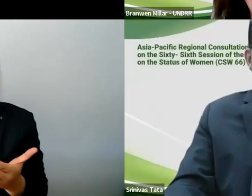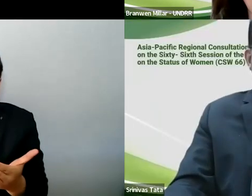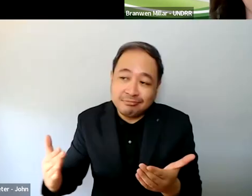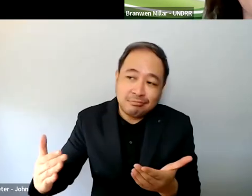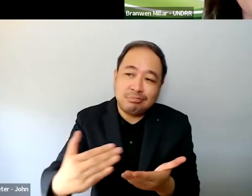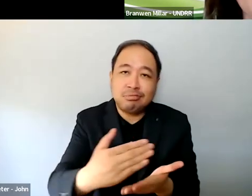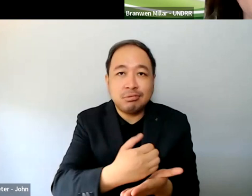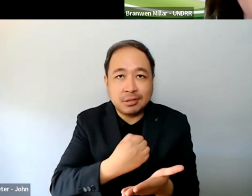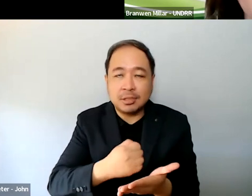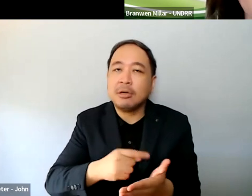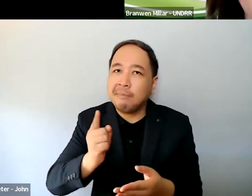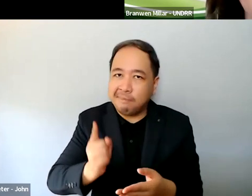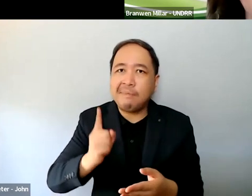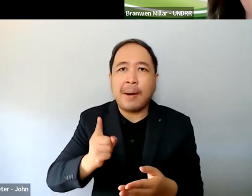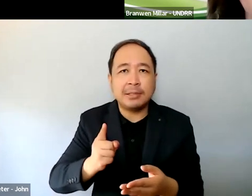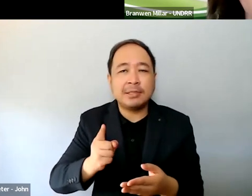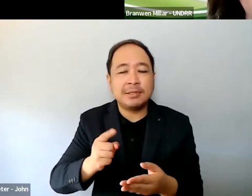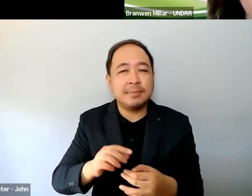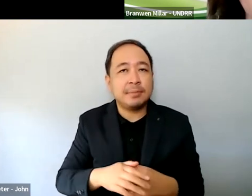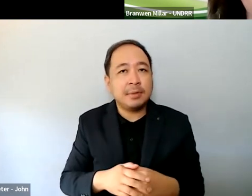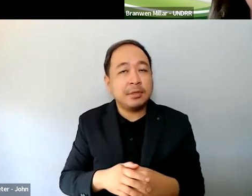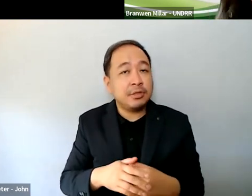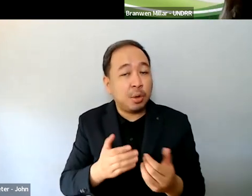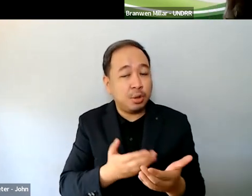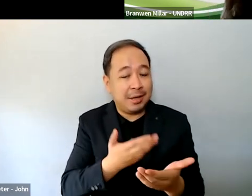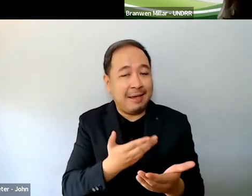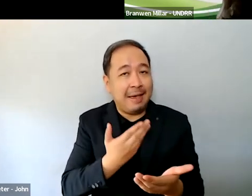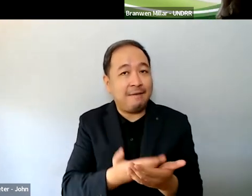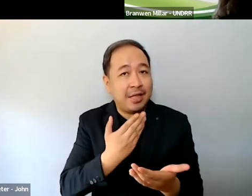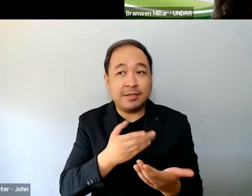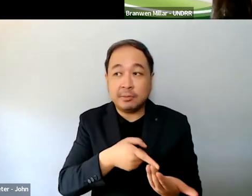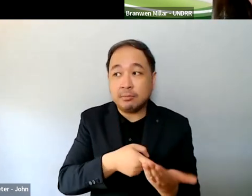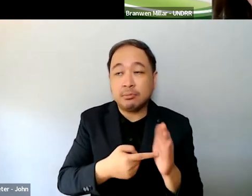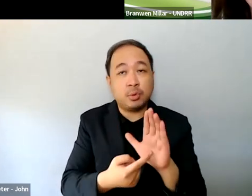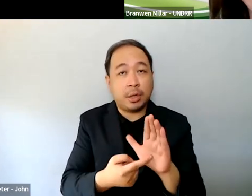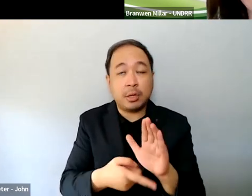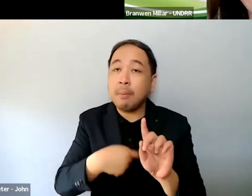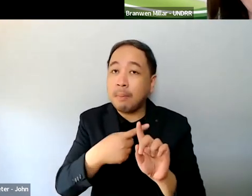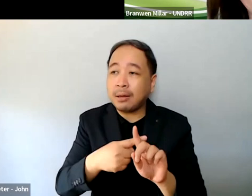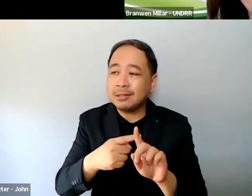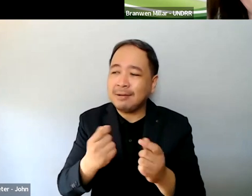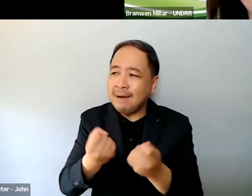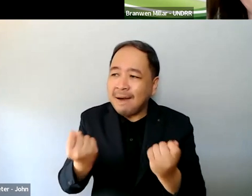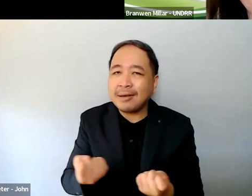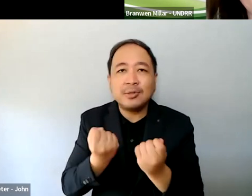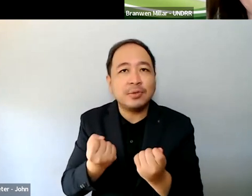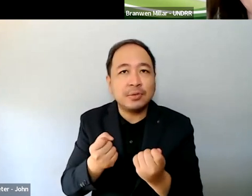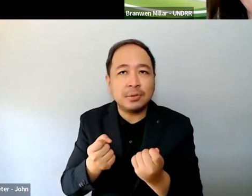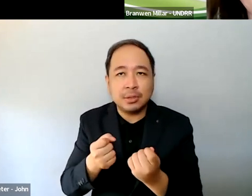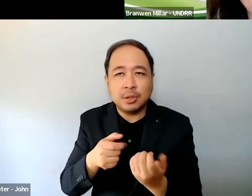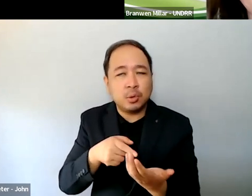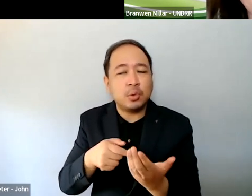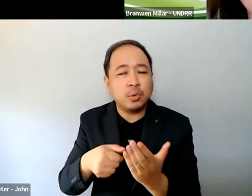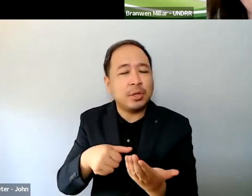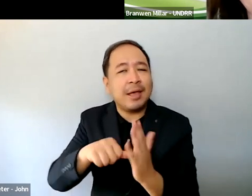actions that needs to happen. Evidence collection and actions that highlight key issues of